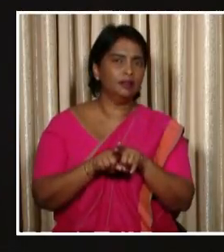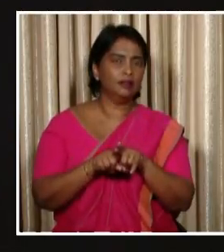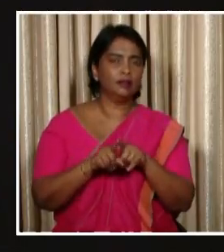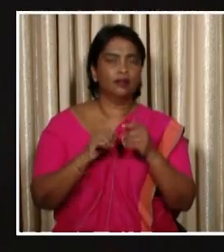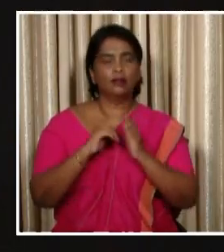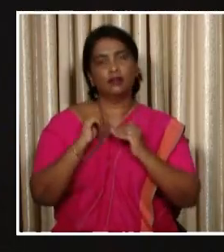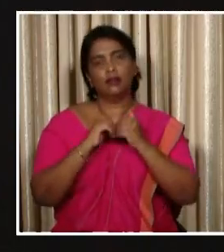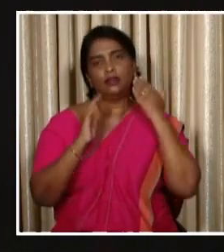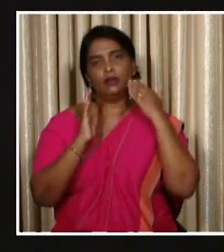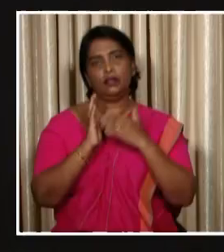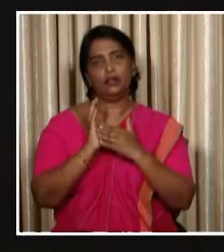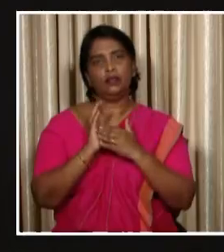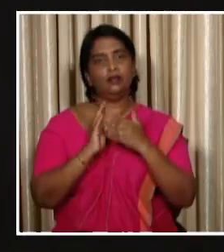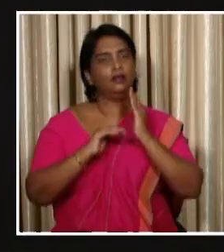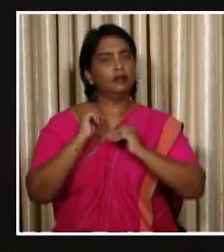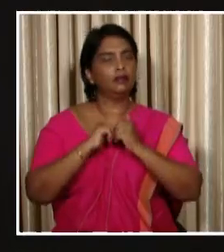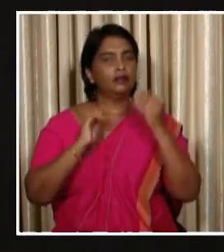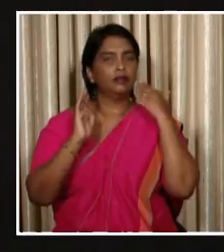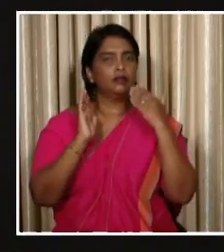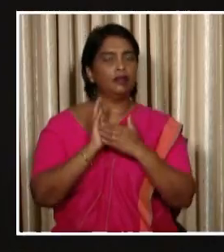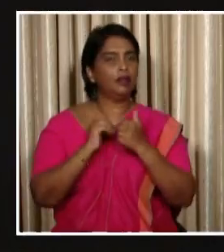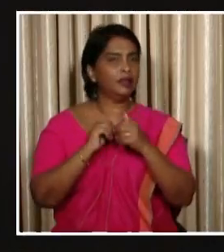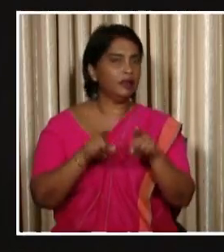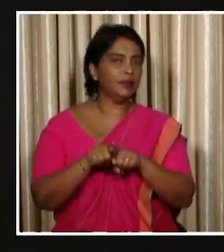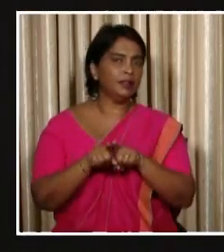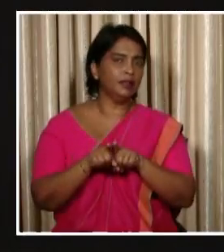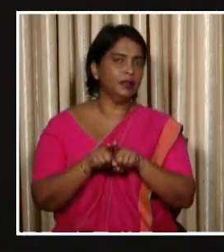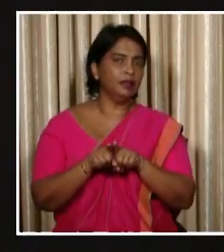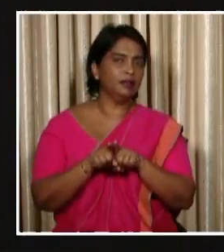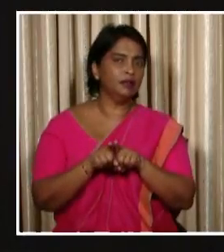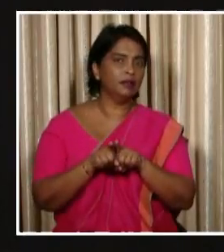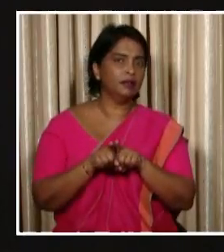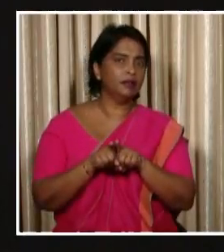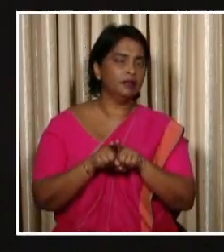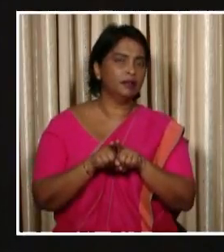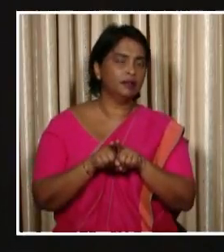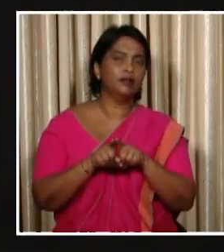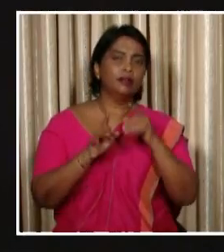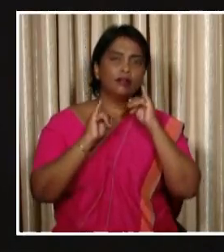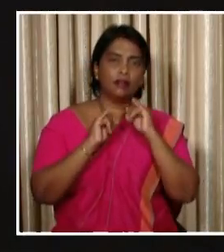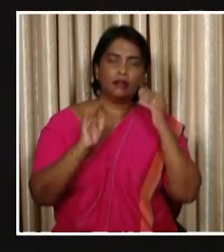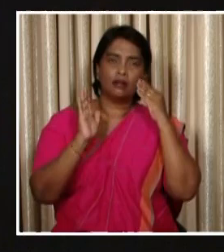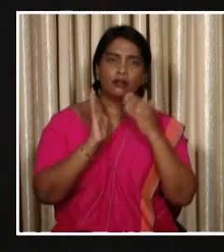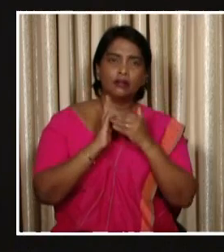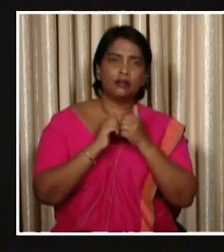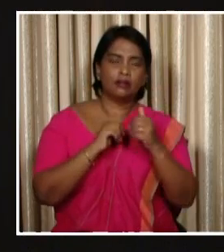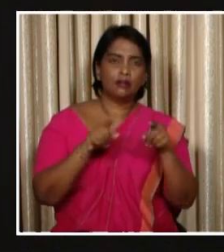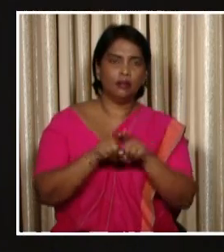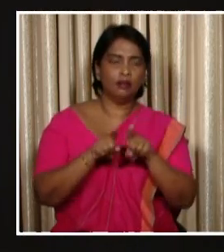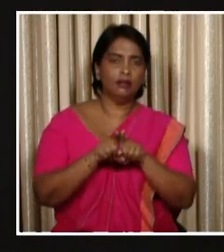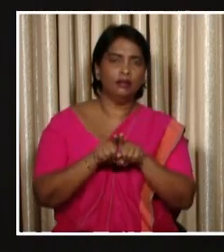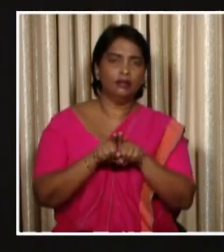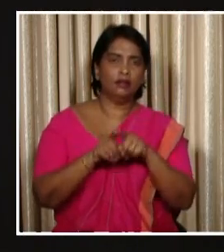them. Criminals are harboring in different nations and conducting criminal activities. We need to ensure our